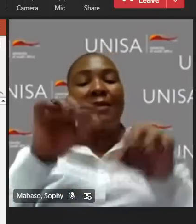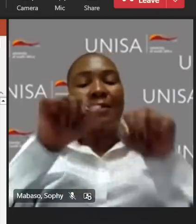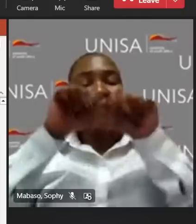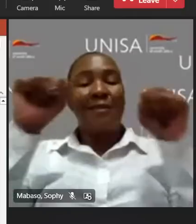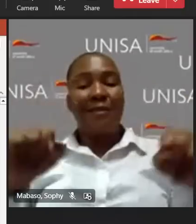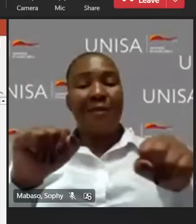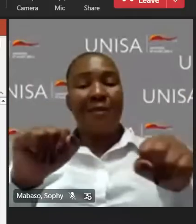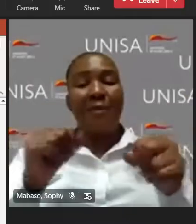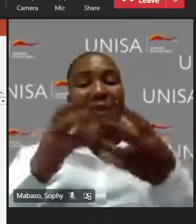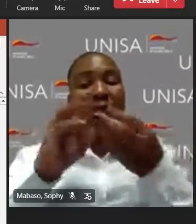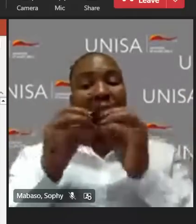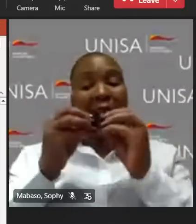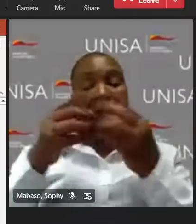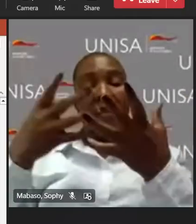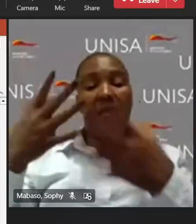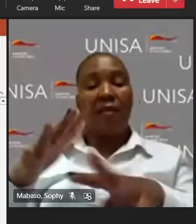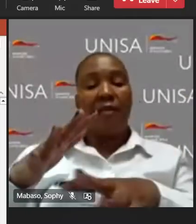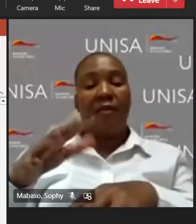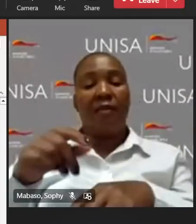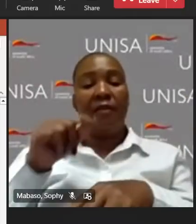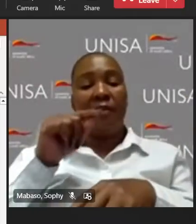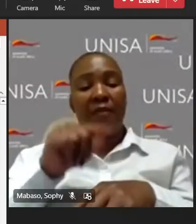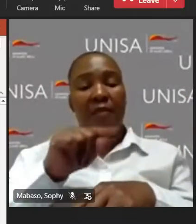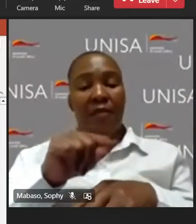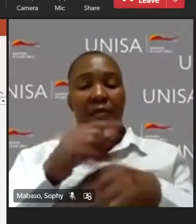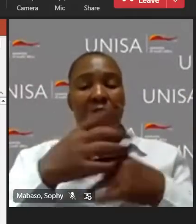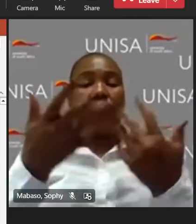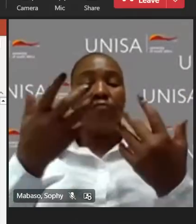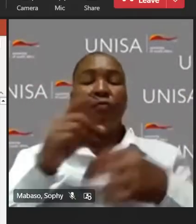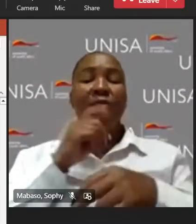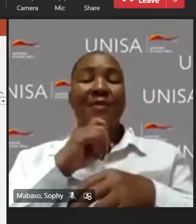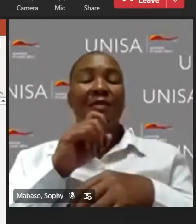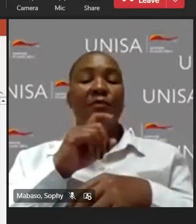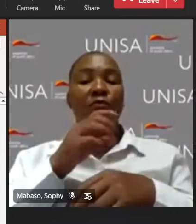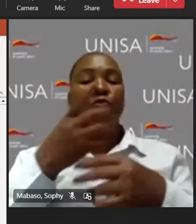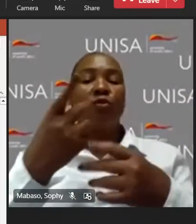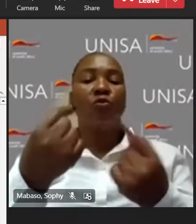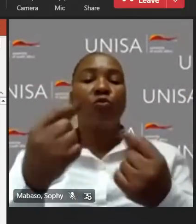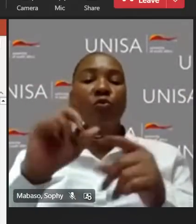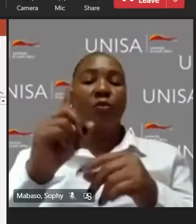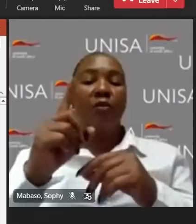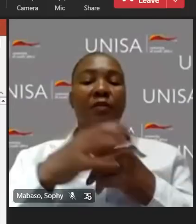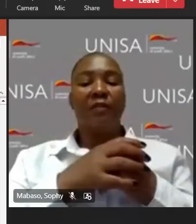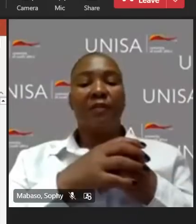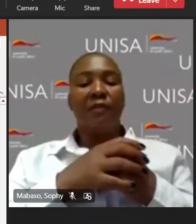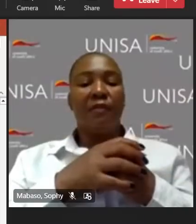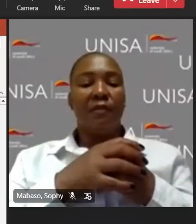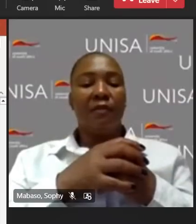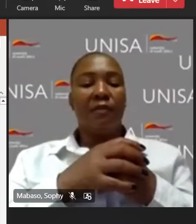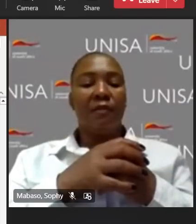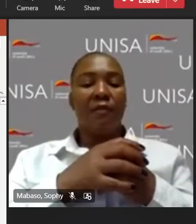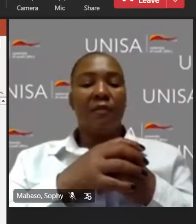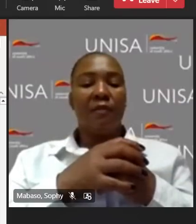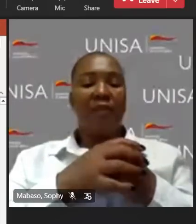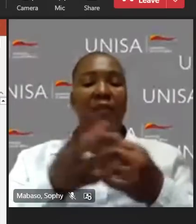Now, financial suspension usually is done when the